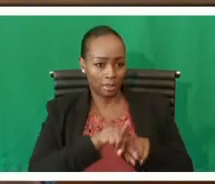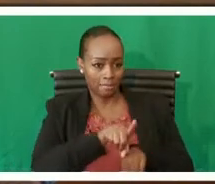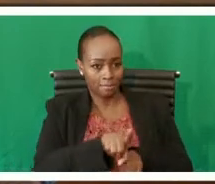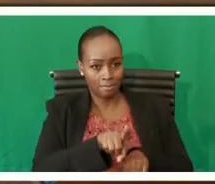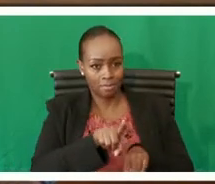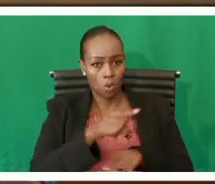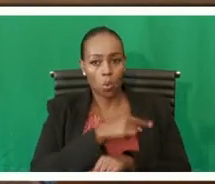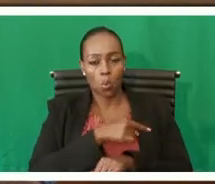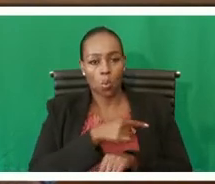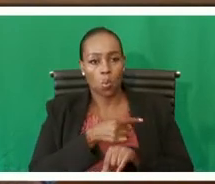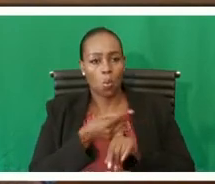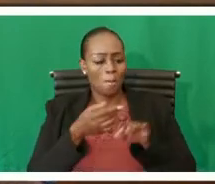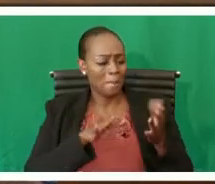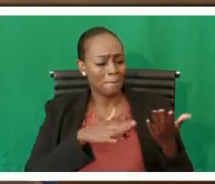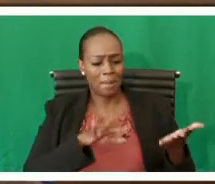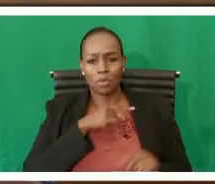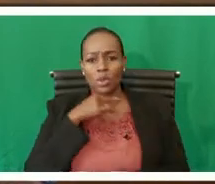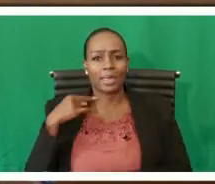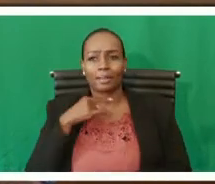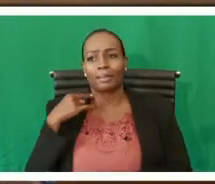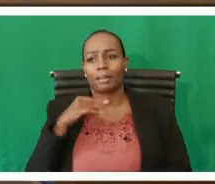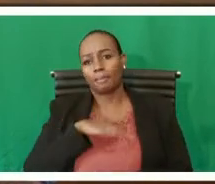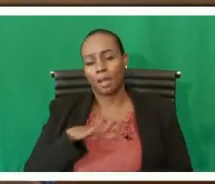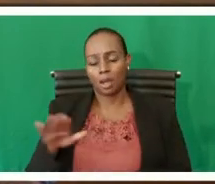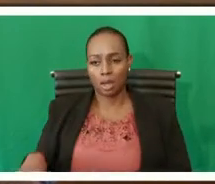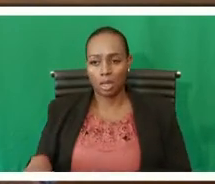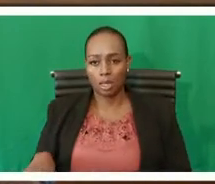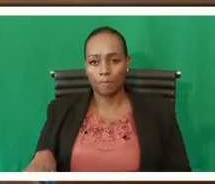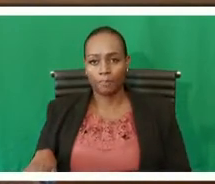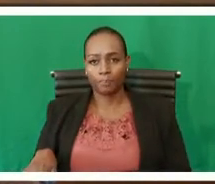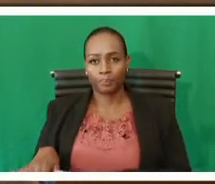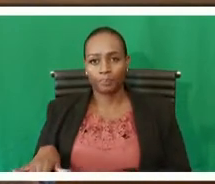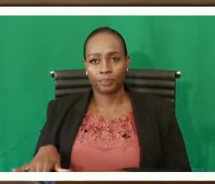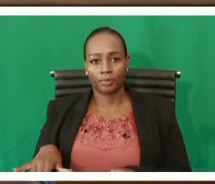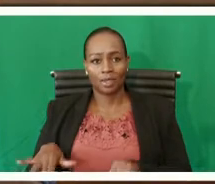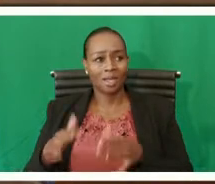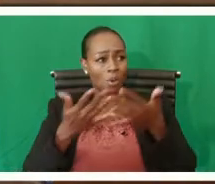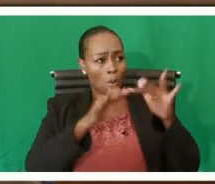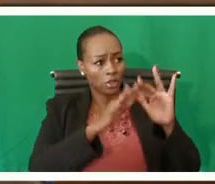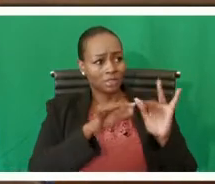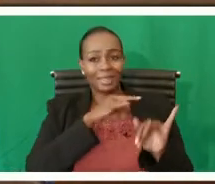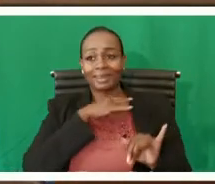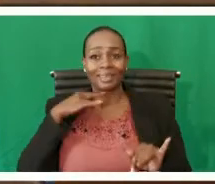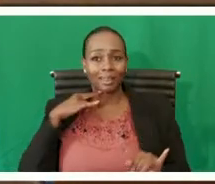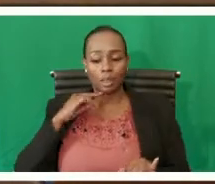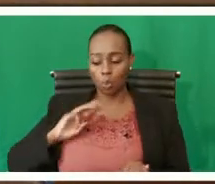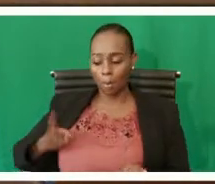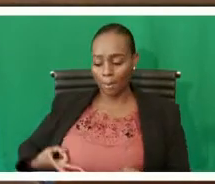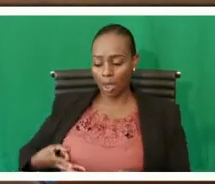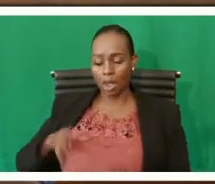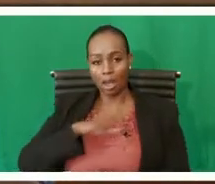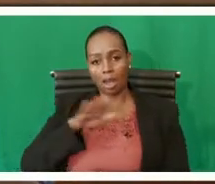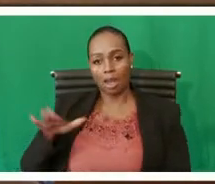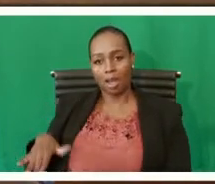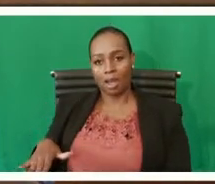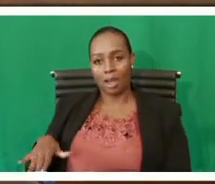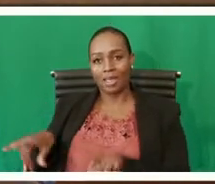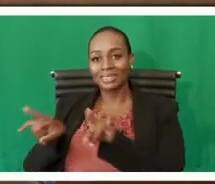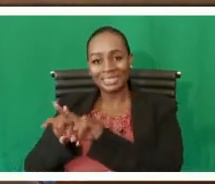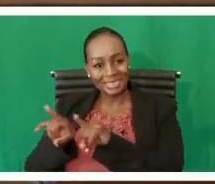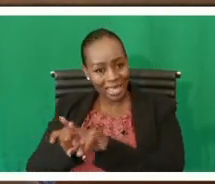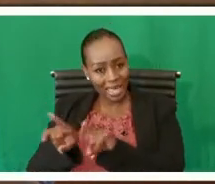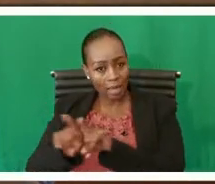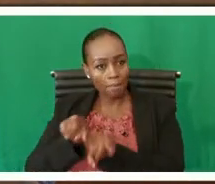bolayang bana setšhaba se bolayang bana le bomme ke setšhaba se ipolayang